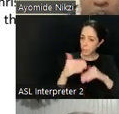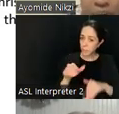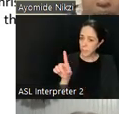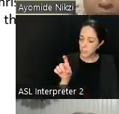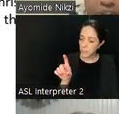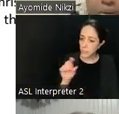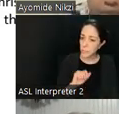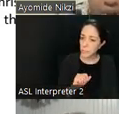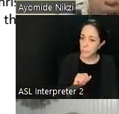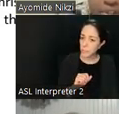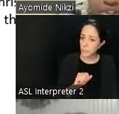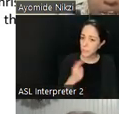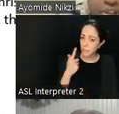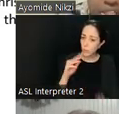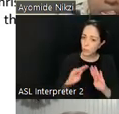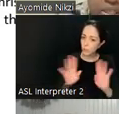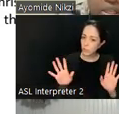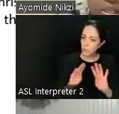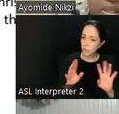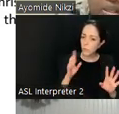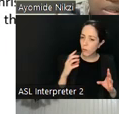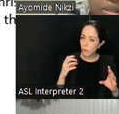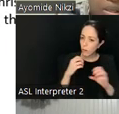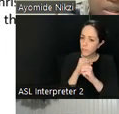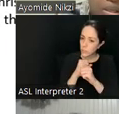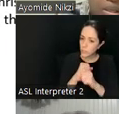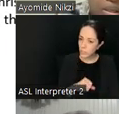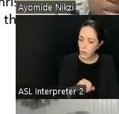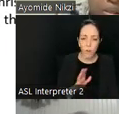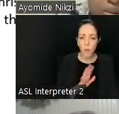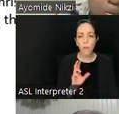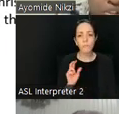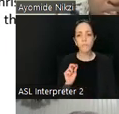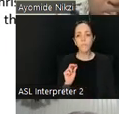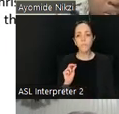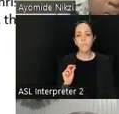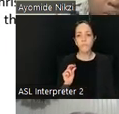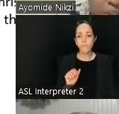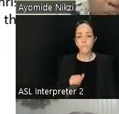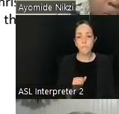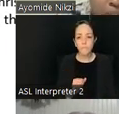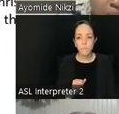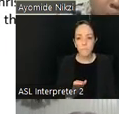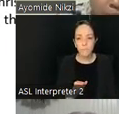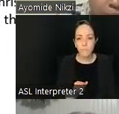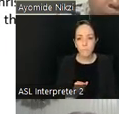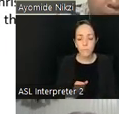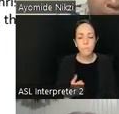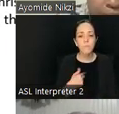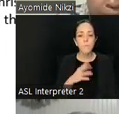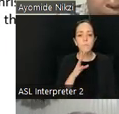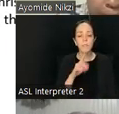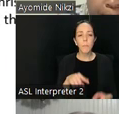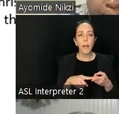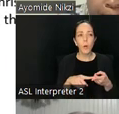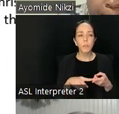of of the confidentiality? No, I was not just, time limits. I was talking about, if I remember correctly,